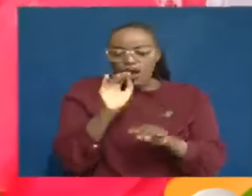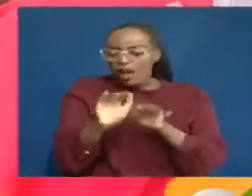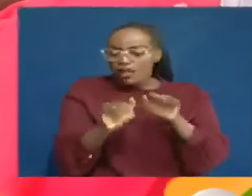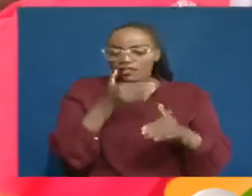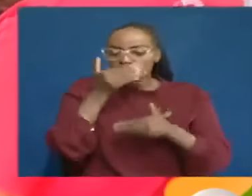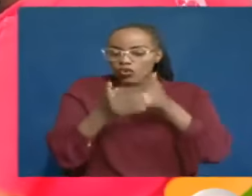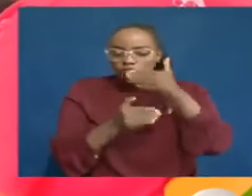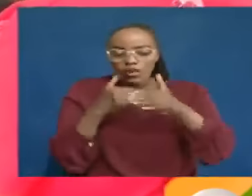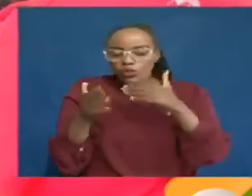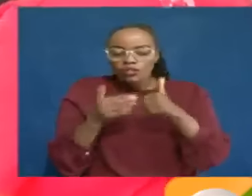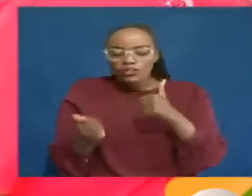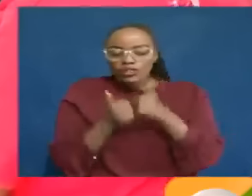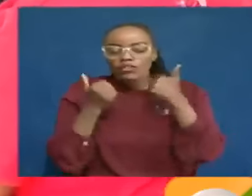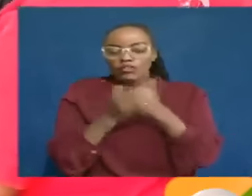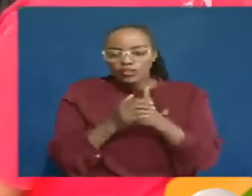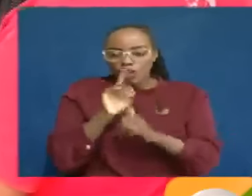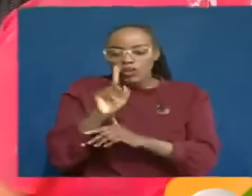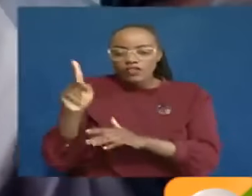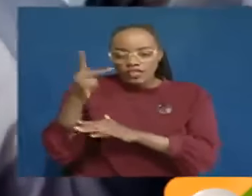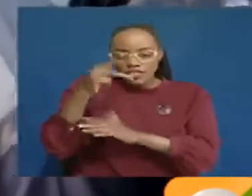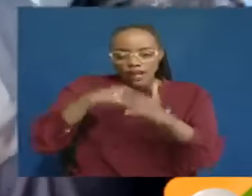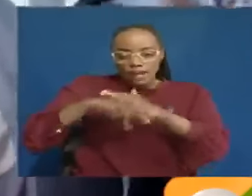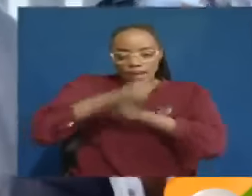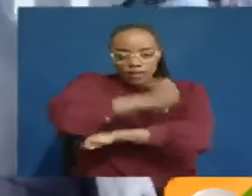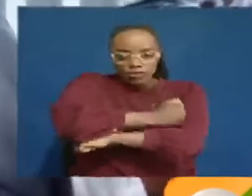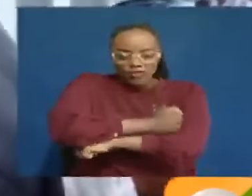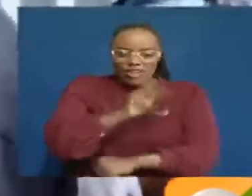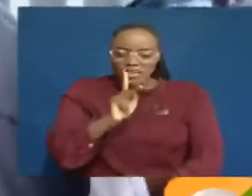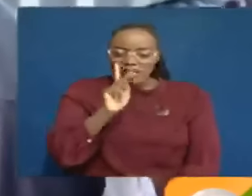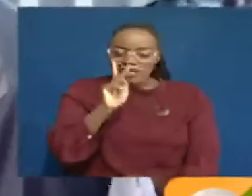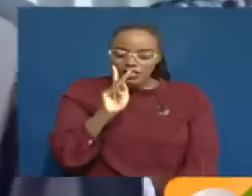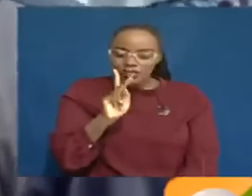answers on the goings-on of the Kenya Primary School Education Assessment, KPSEA.